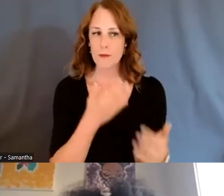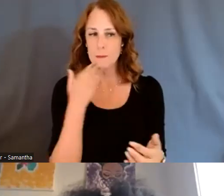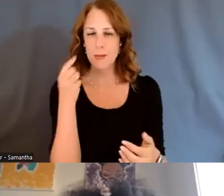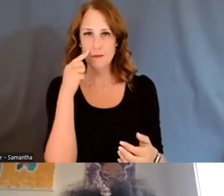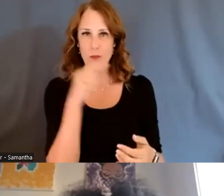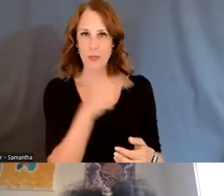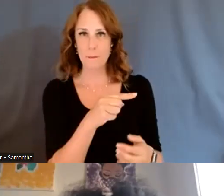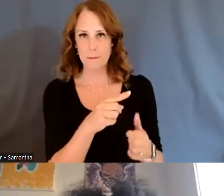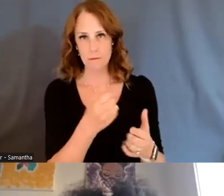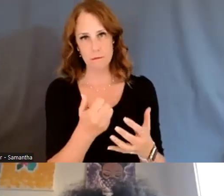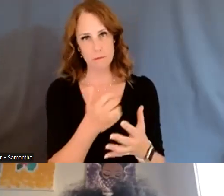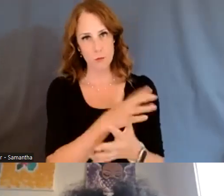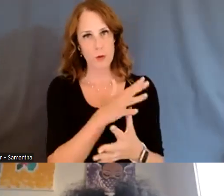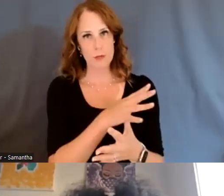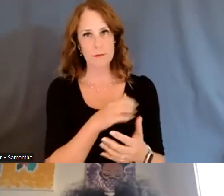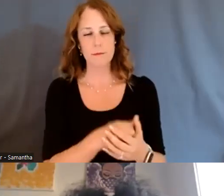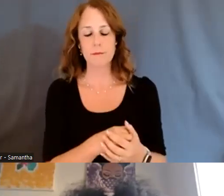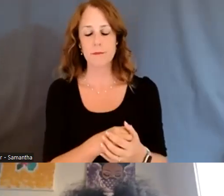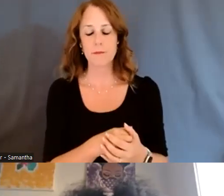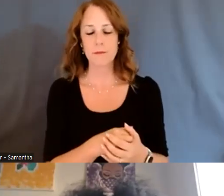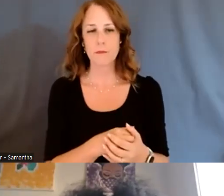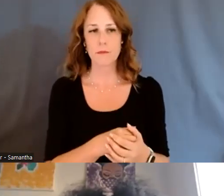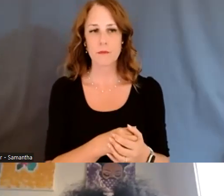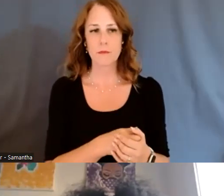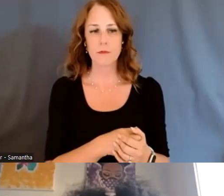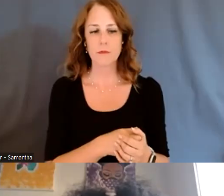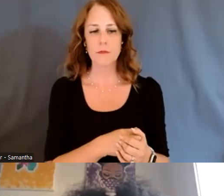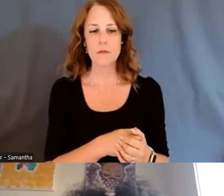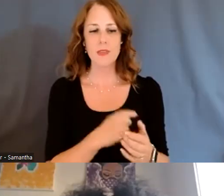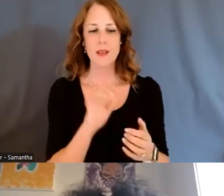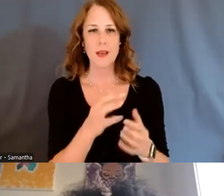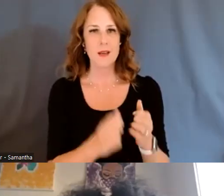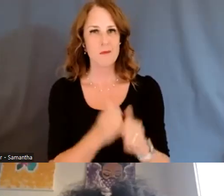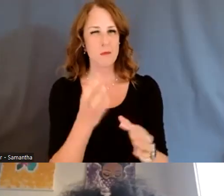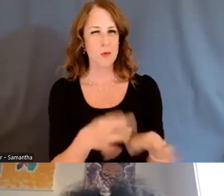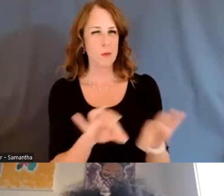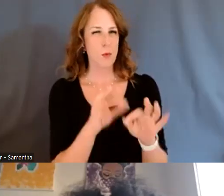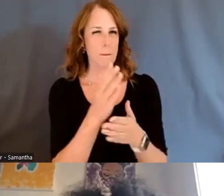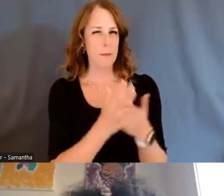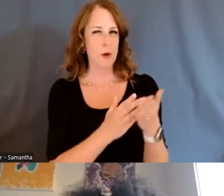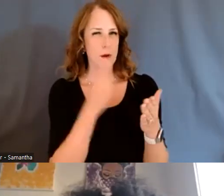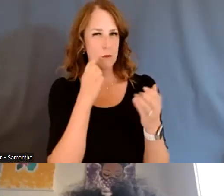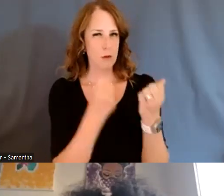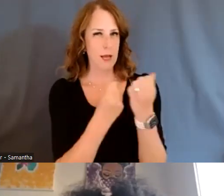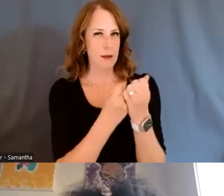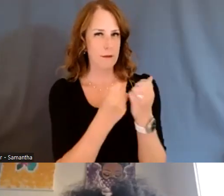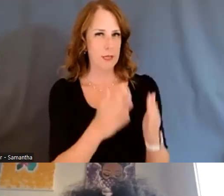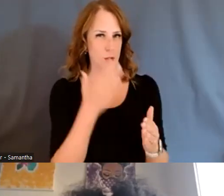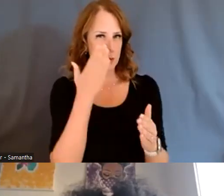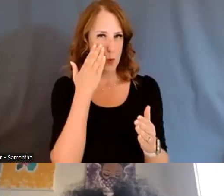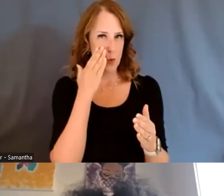number one. And I think that's the most important thing for the advocates to know about our role.